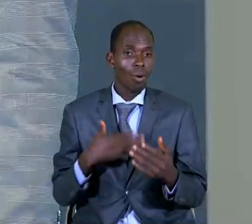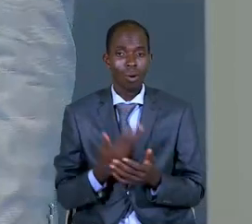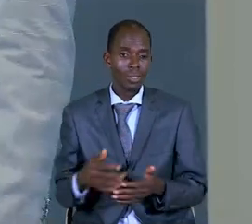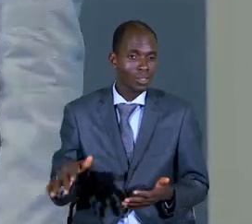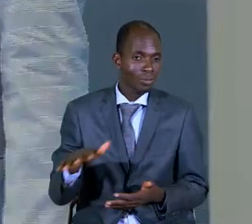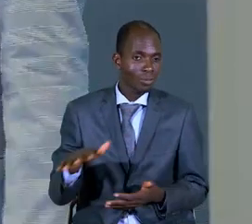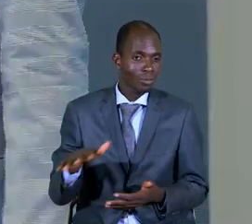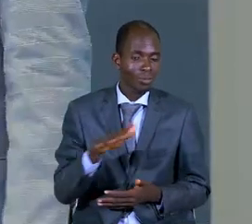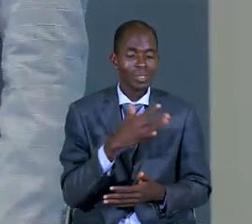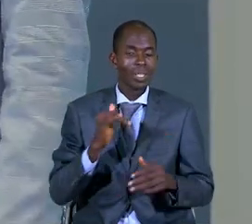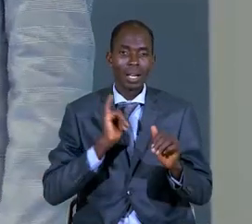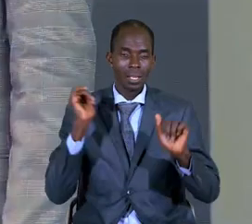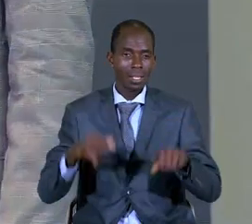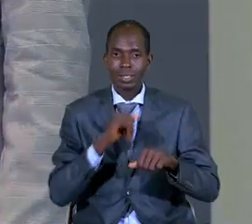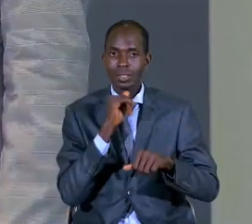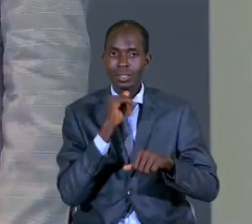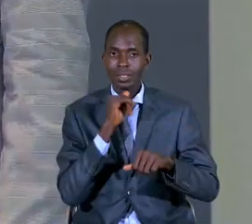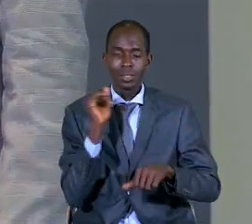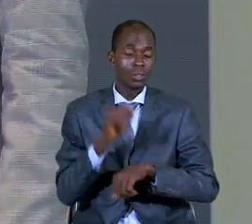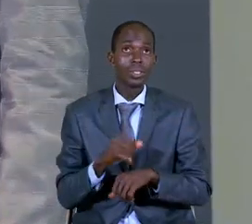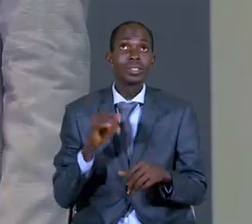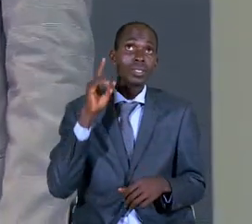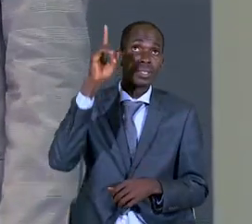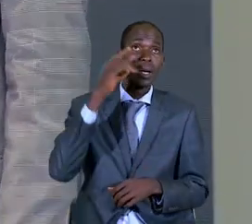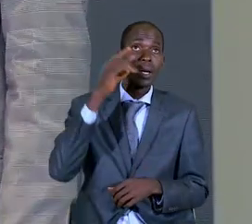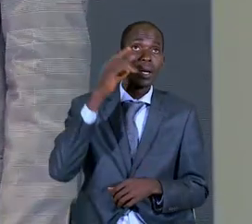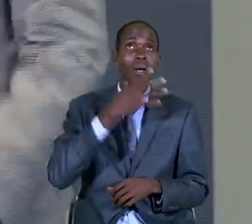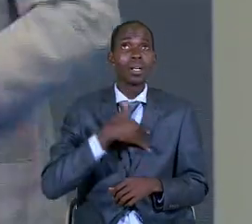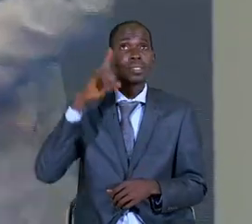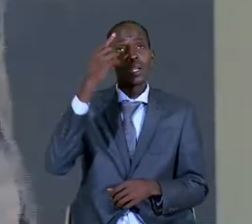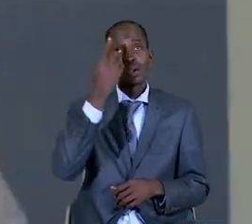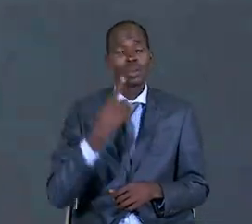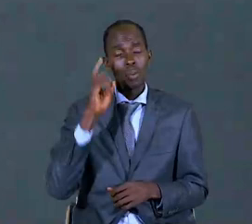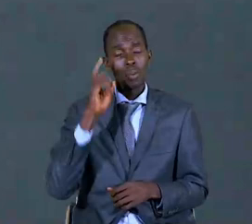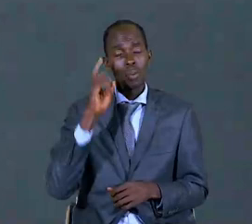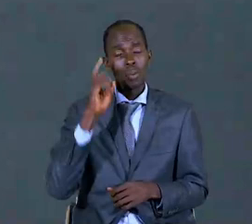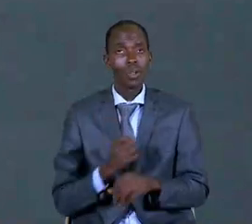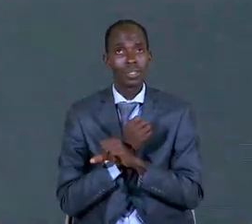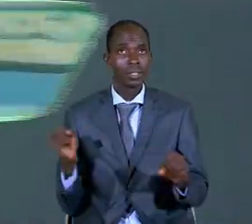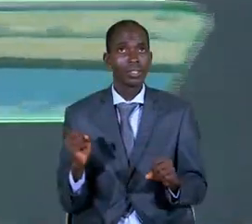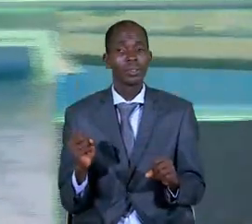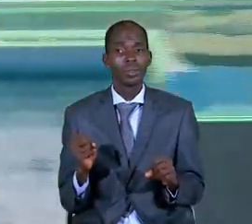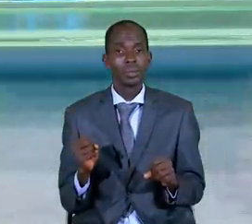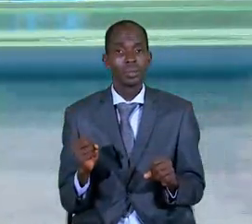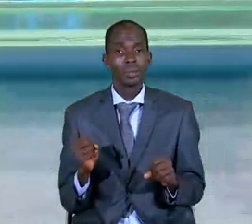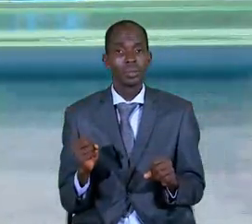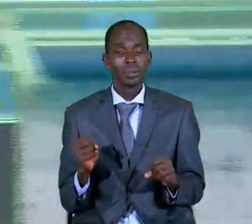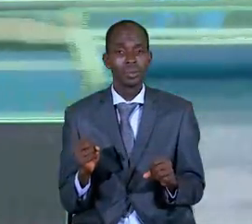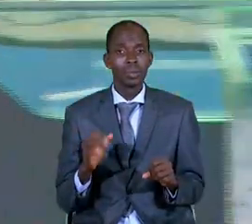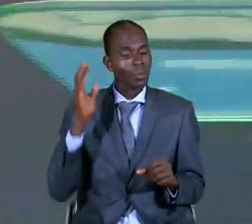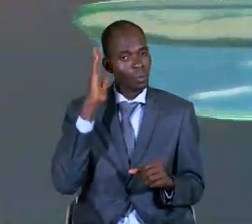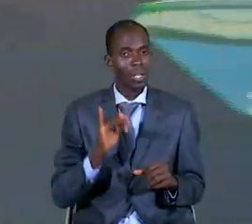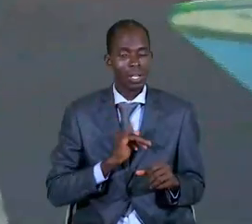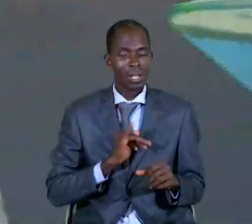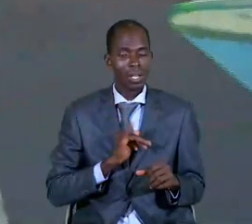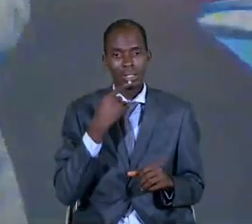cannot atone. Thou and thou alone must save. For I say, I brought all my